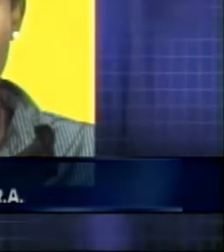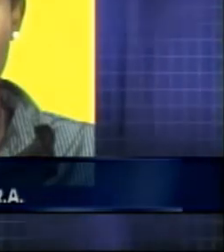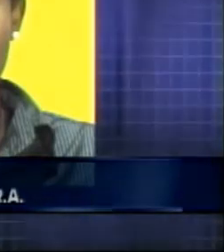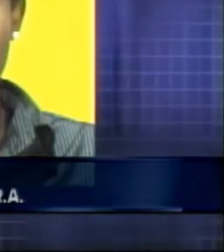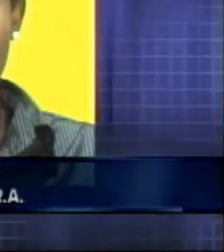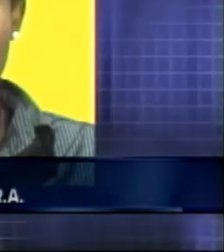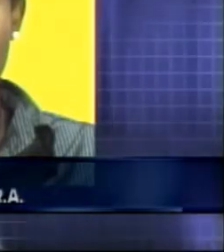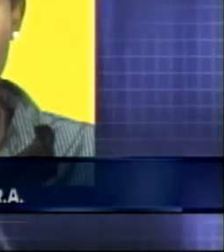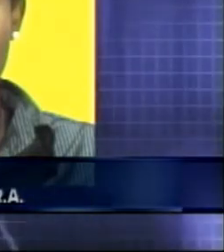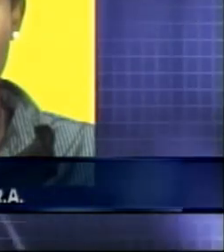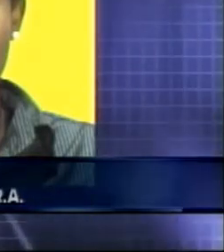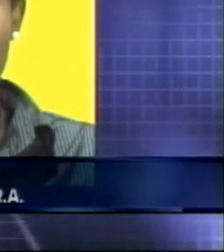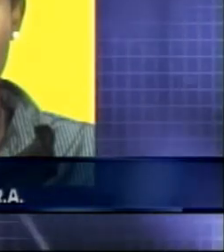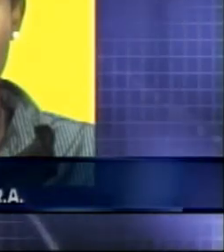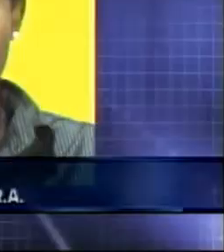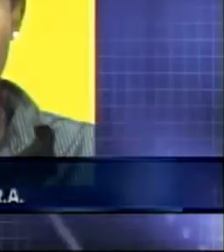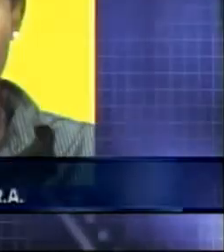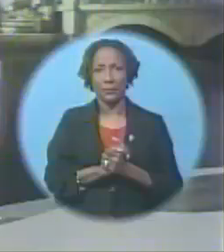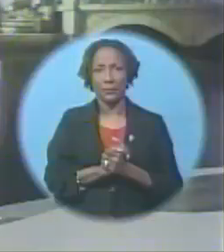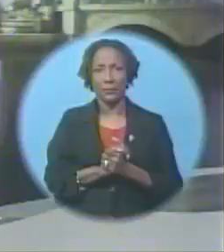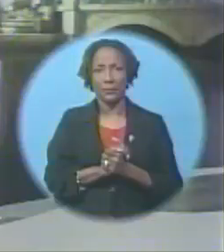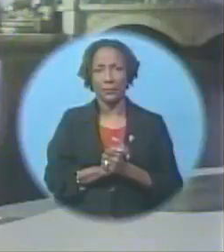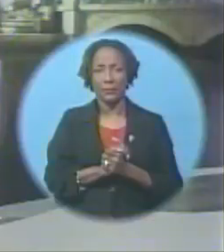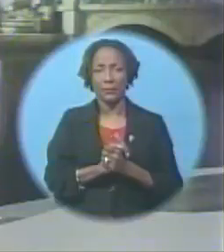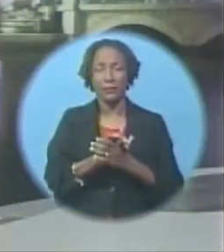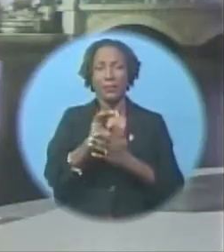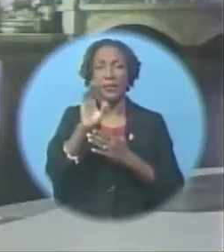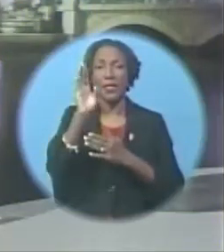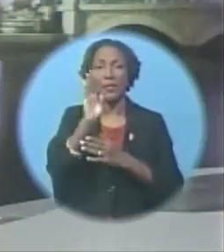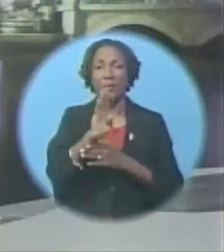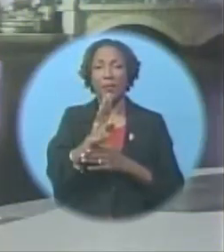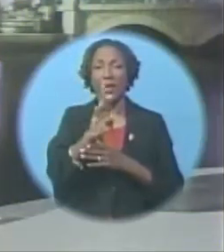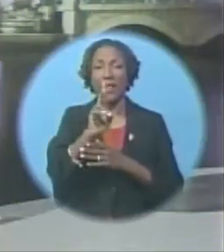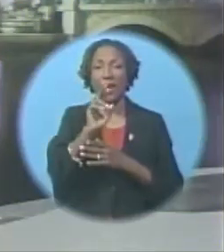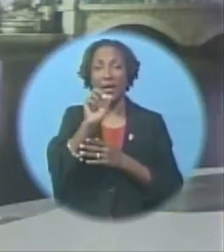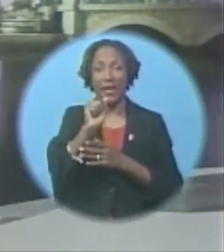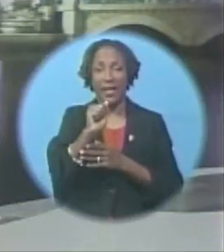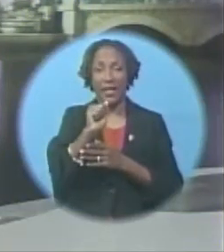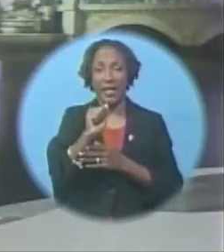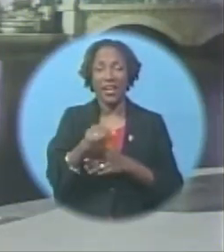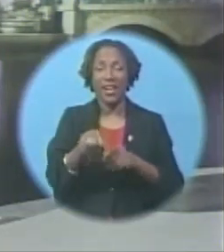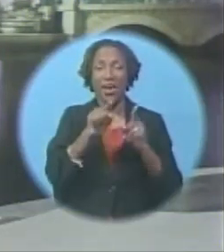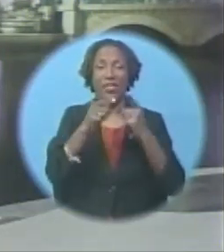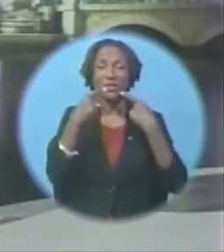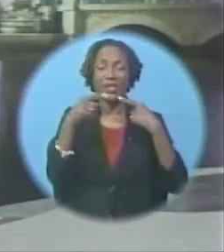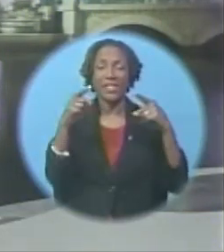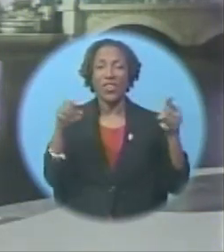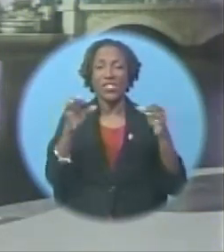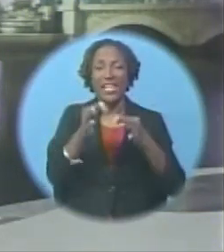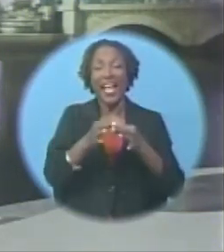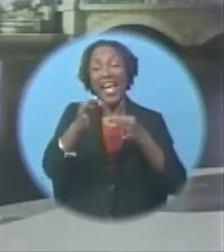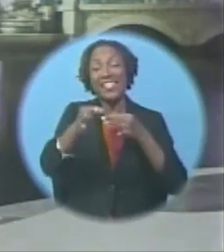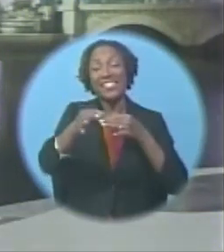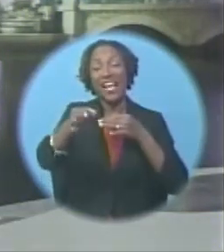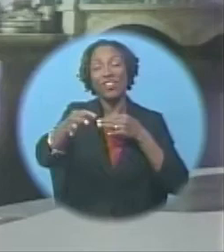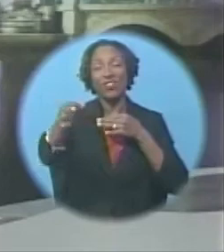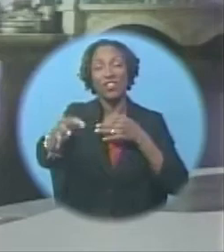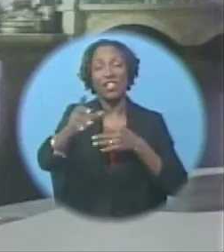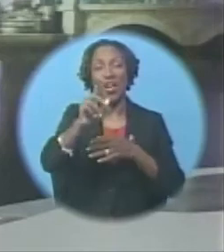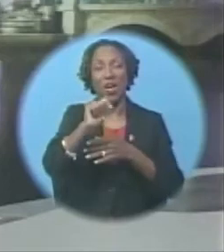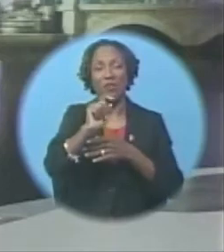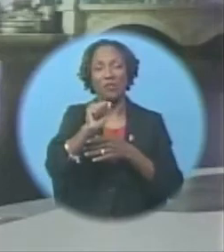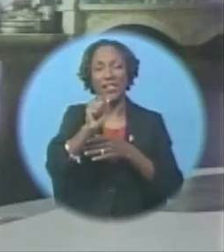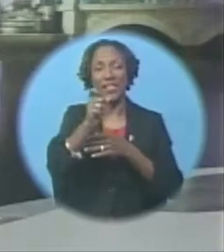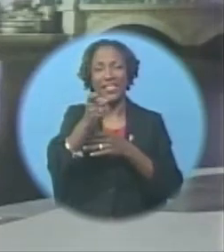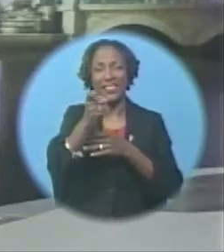their queries and interact with us. Meanwhile, the BRA has also announced an extension to the tax